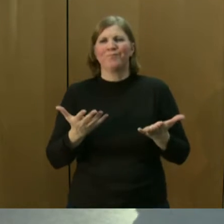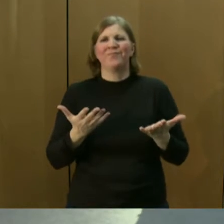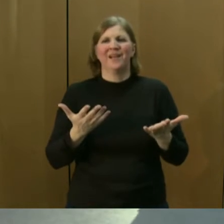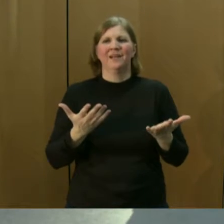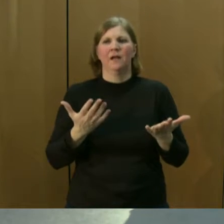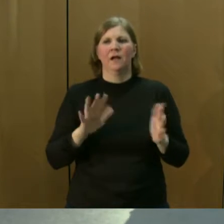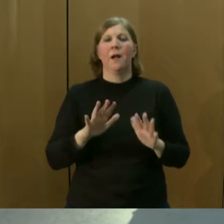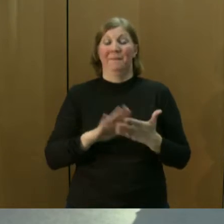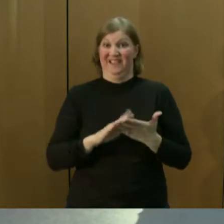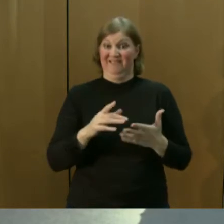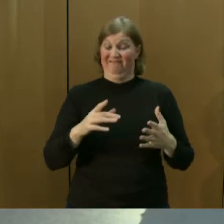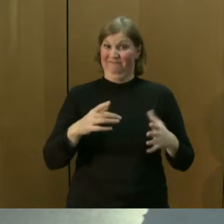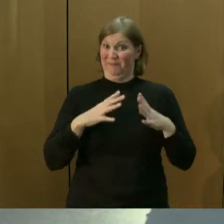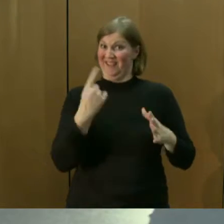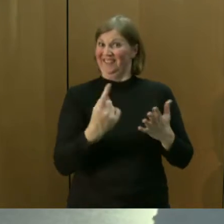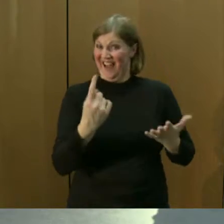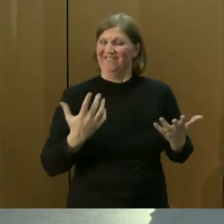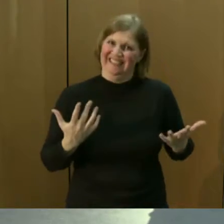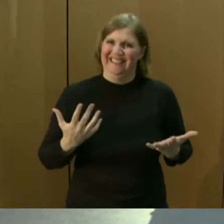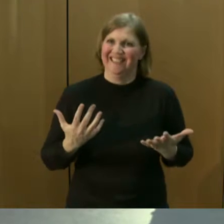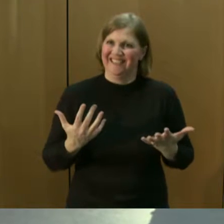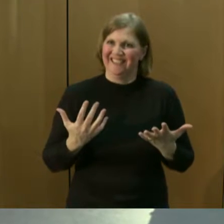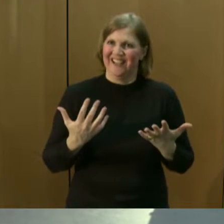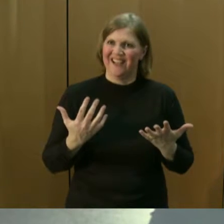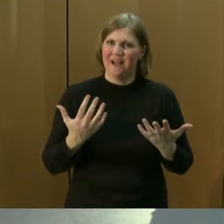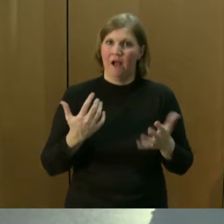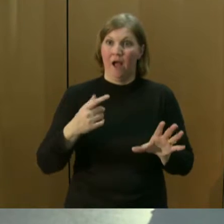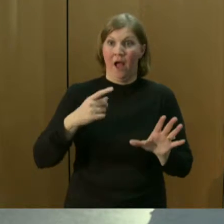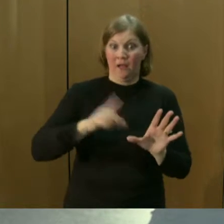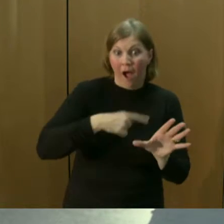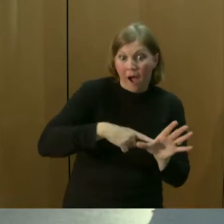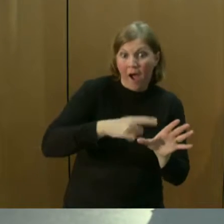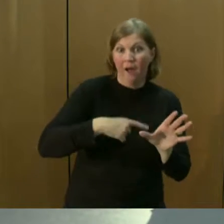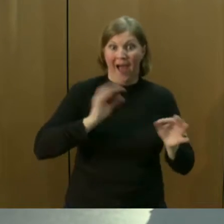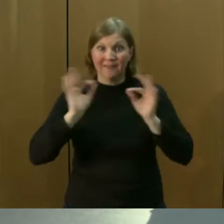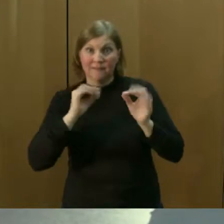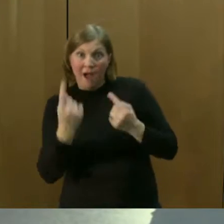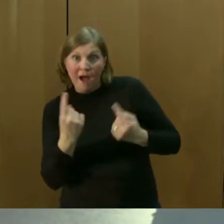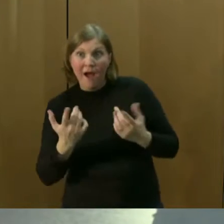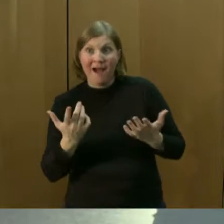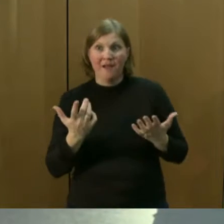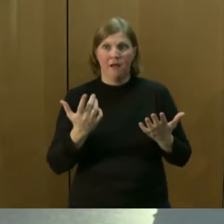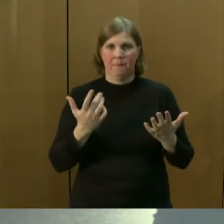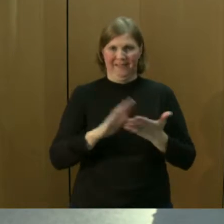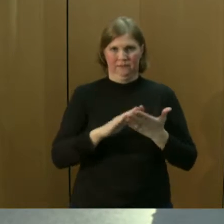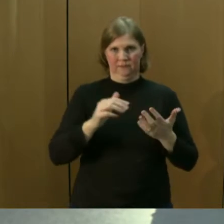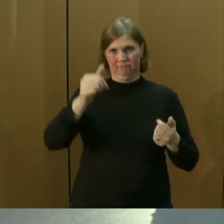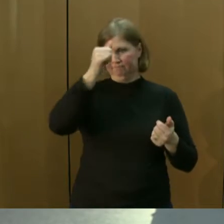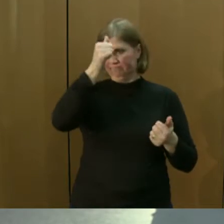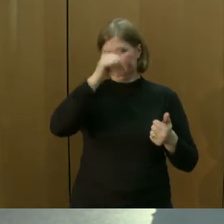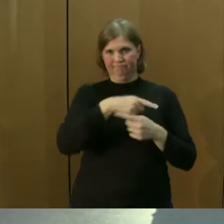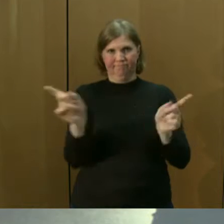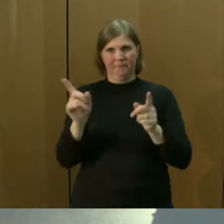I mean, if you're working with a very young cast, you'll need to prepare them for the amount of hard work that